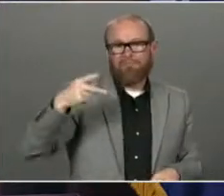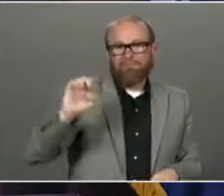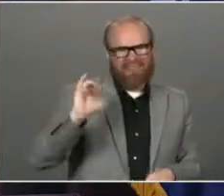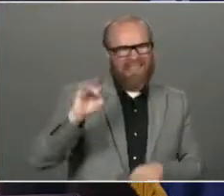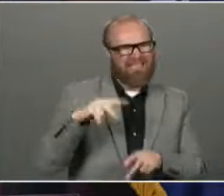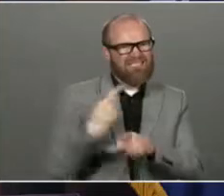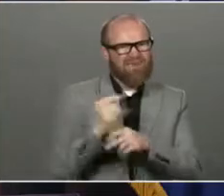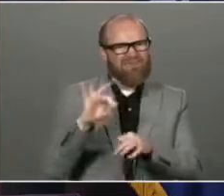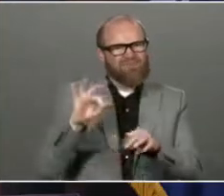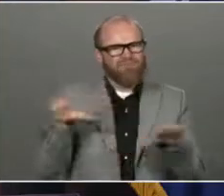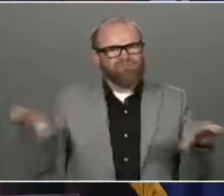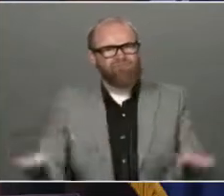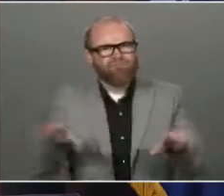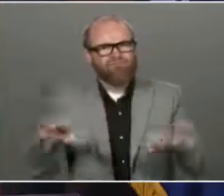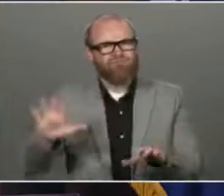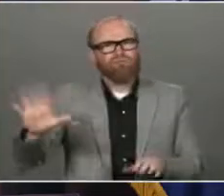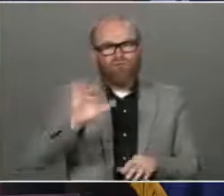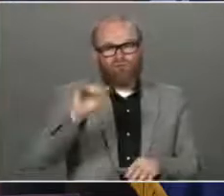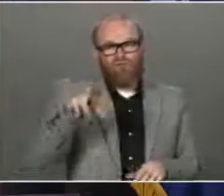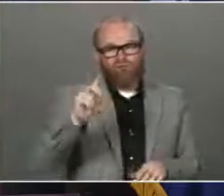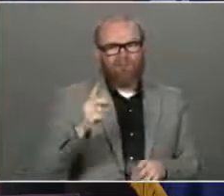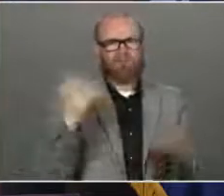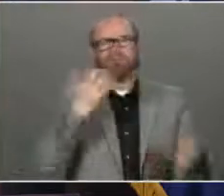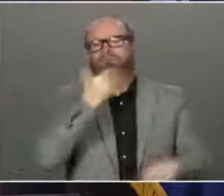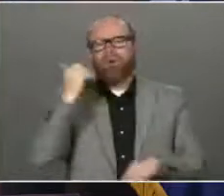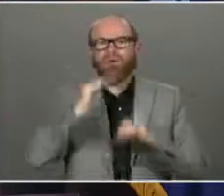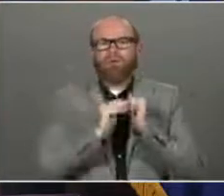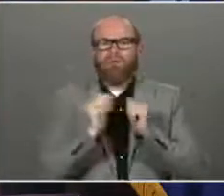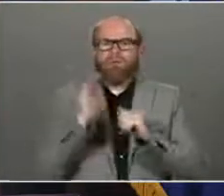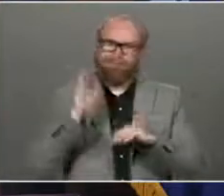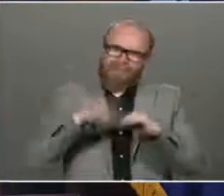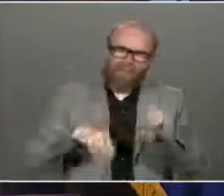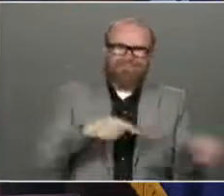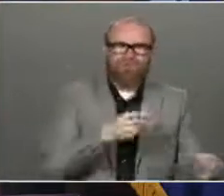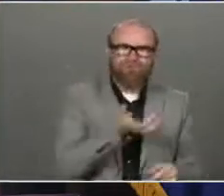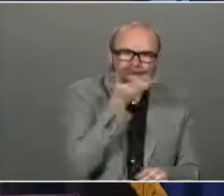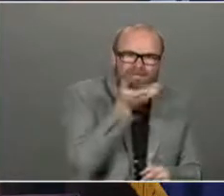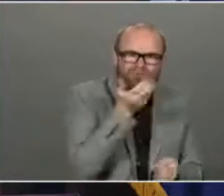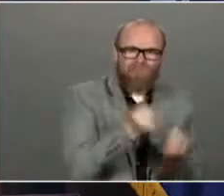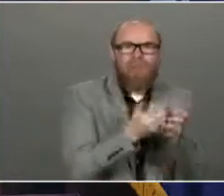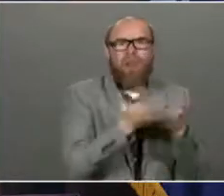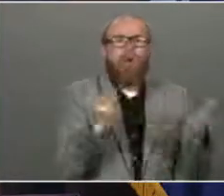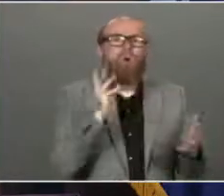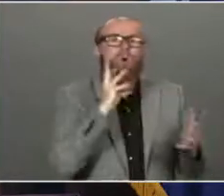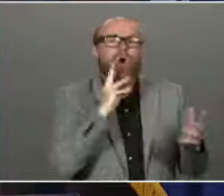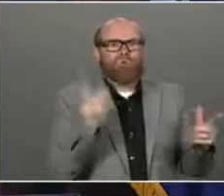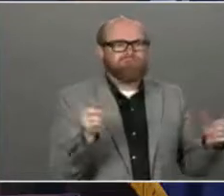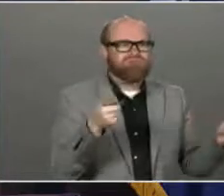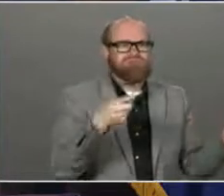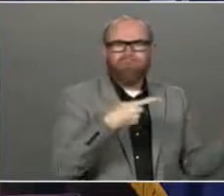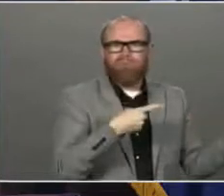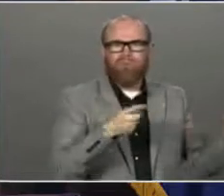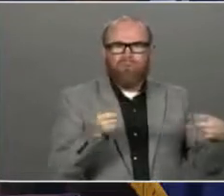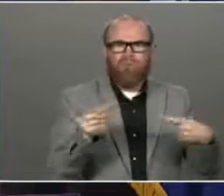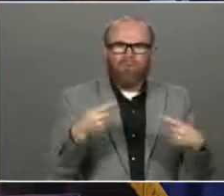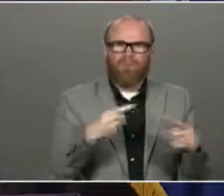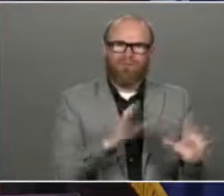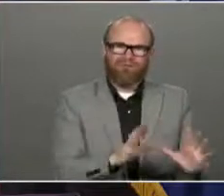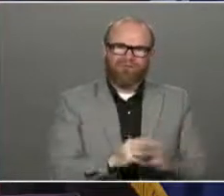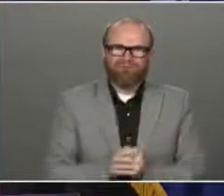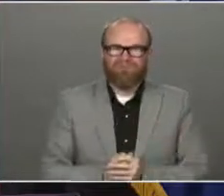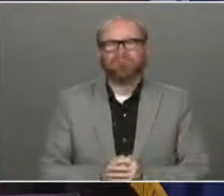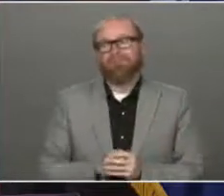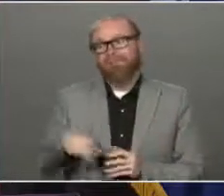and watersheds to help us with a data-driven decision approach, and so much more. The state is